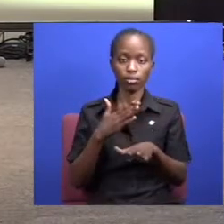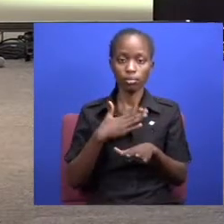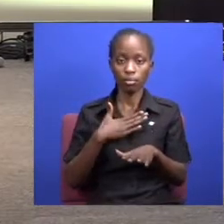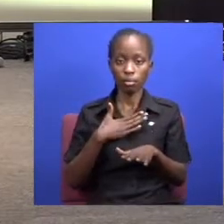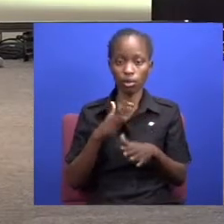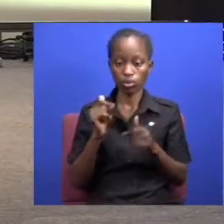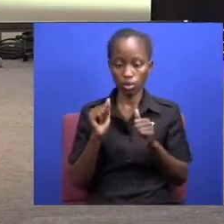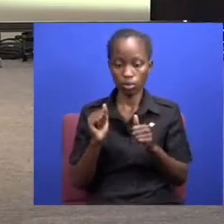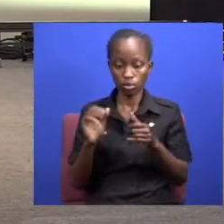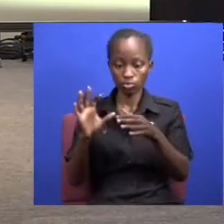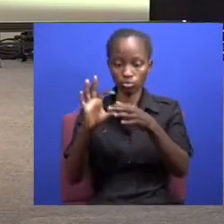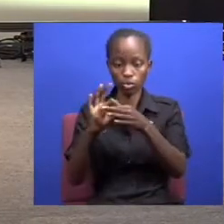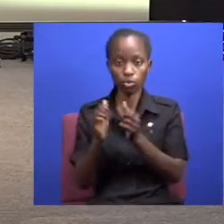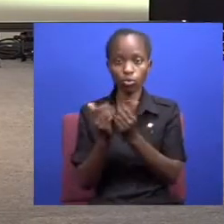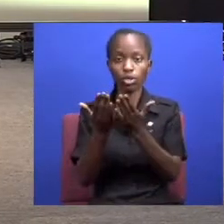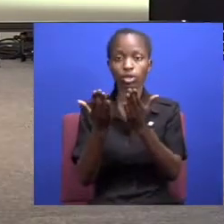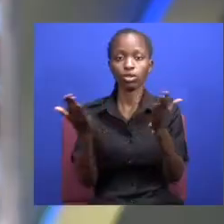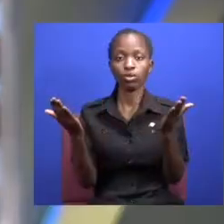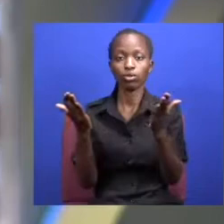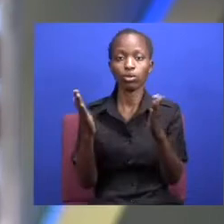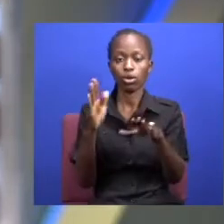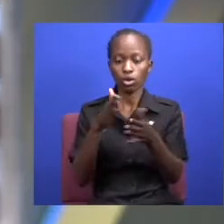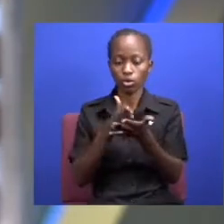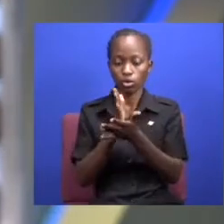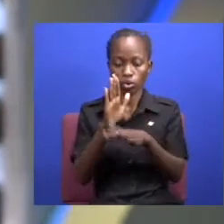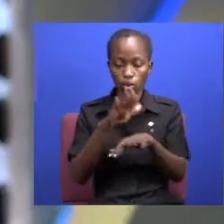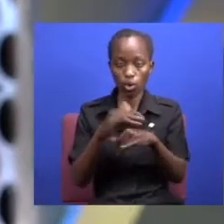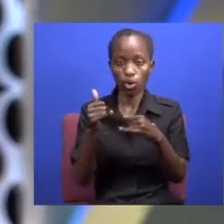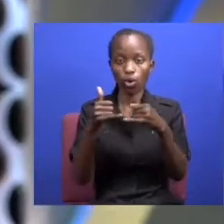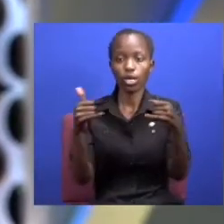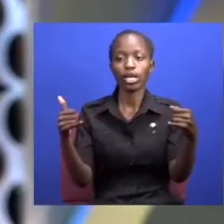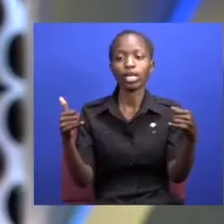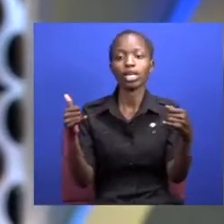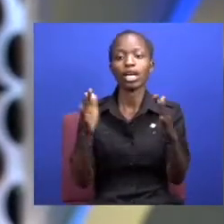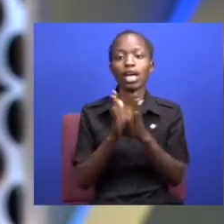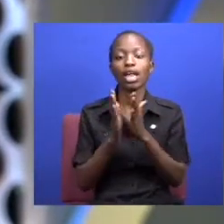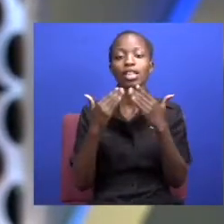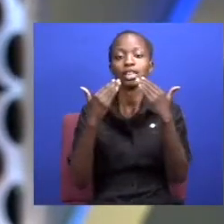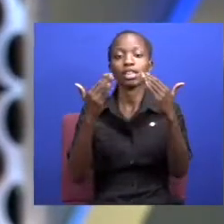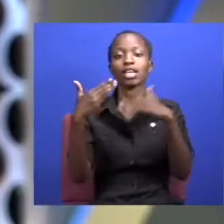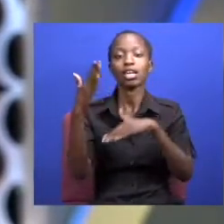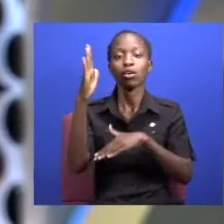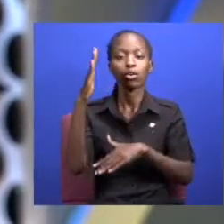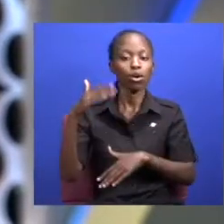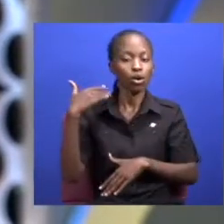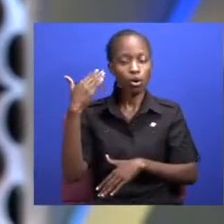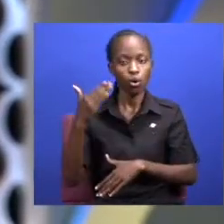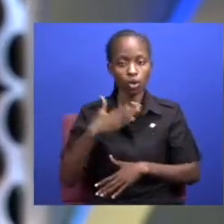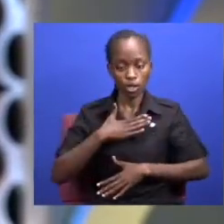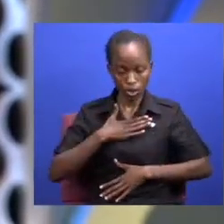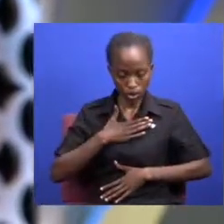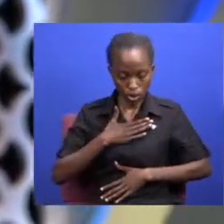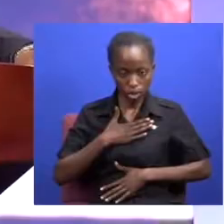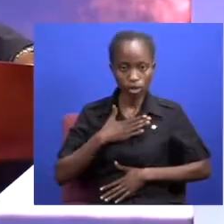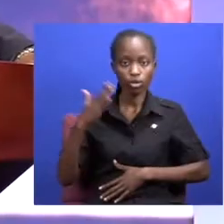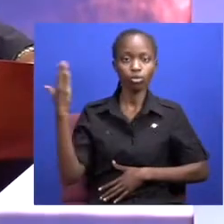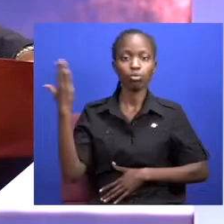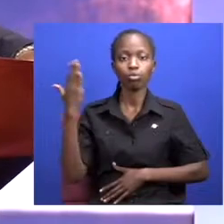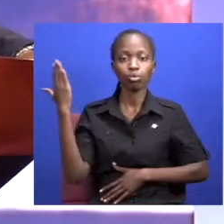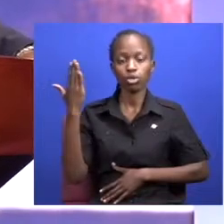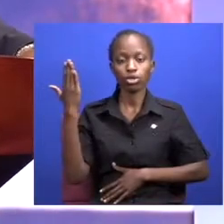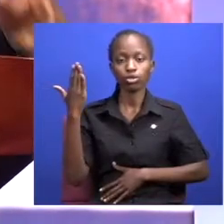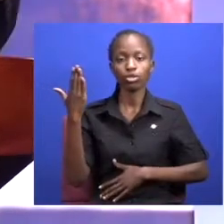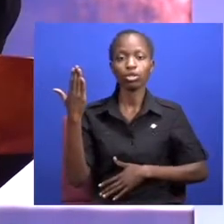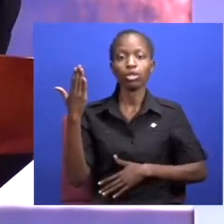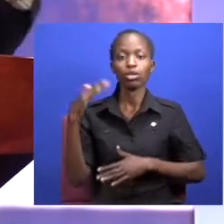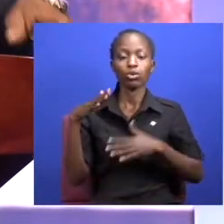to connect with us through broadcast media, through social media. I thank God. It's always a pleasure to minister the word of